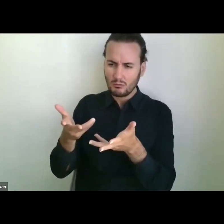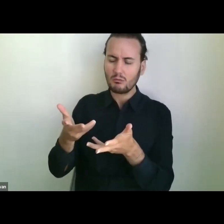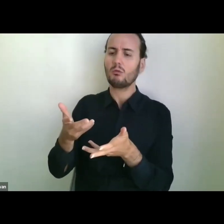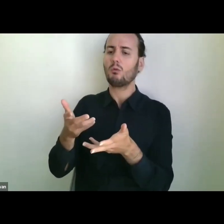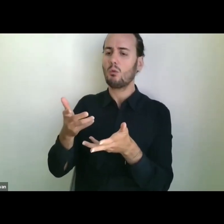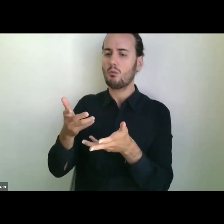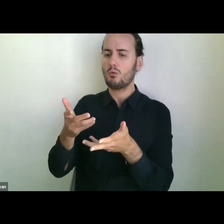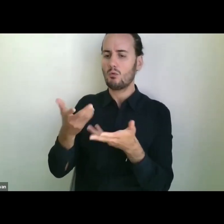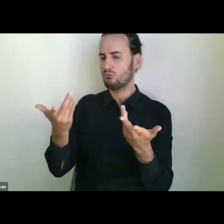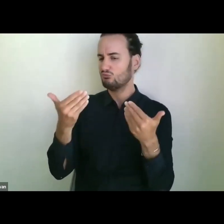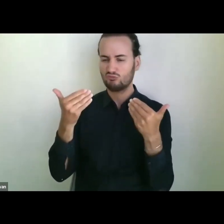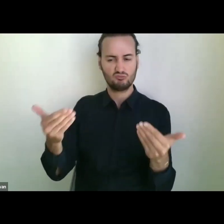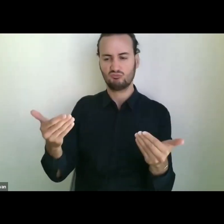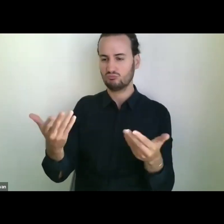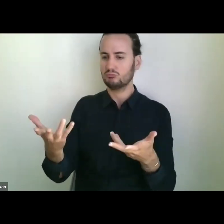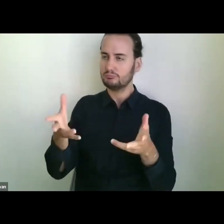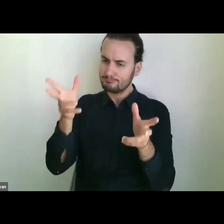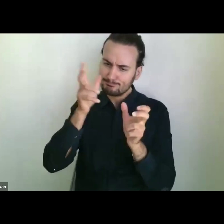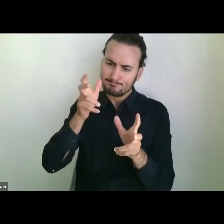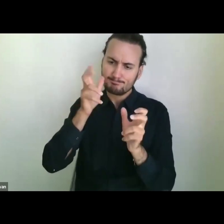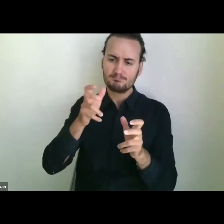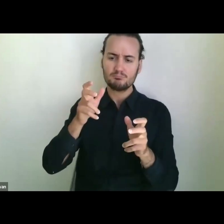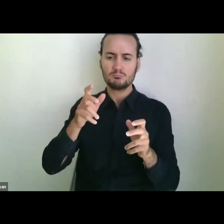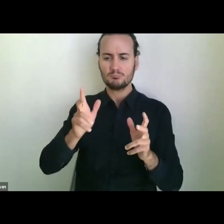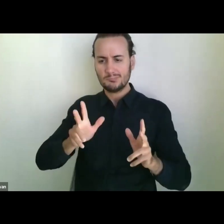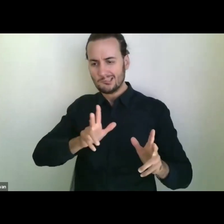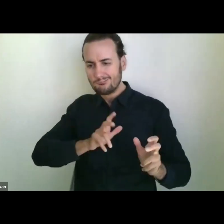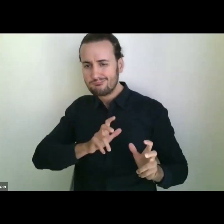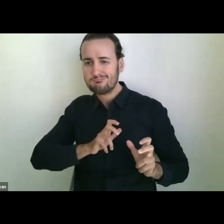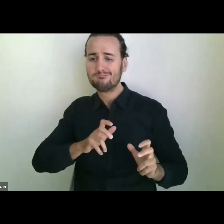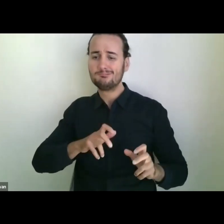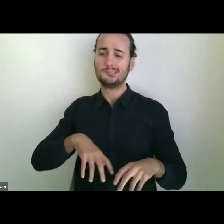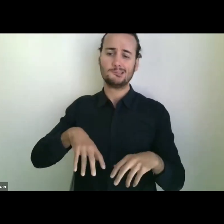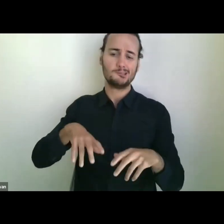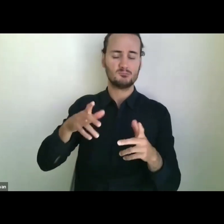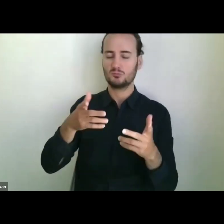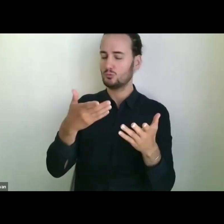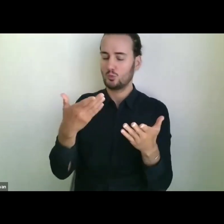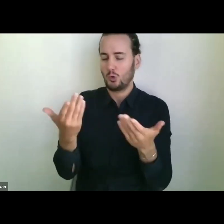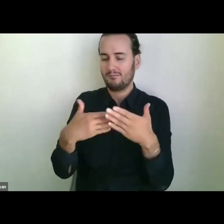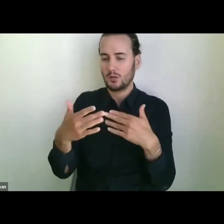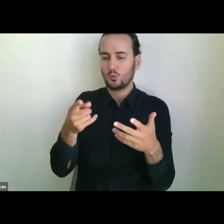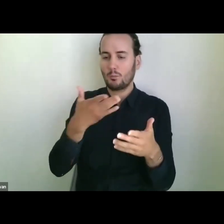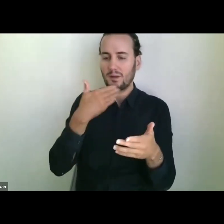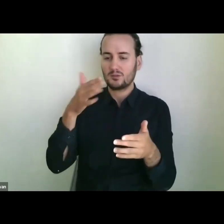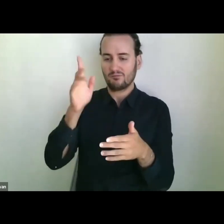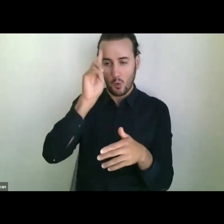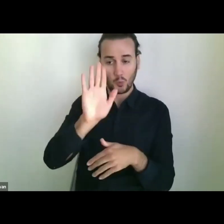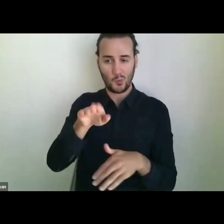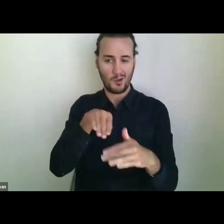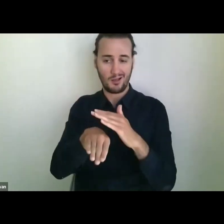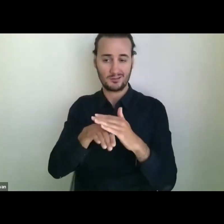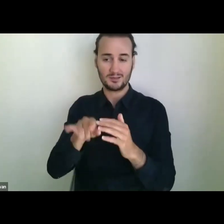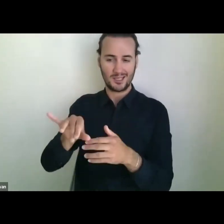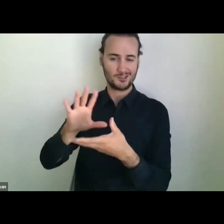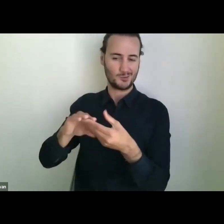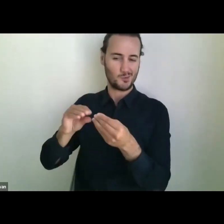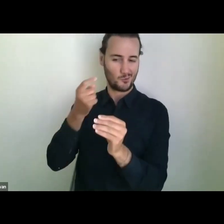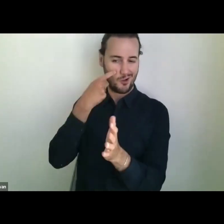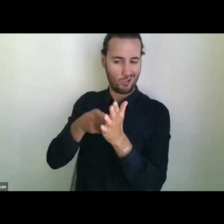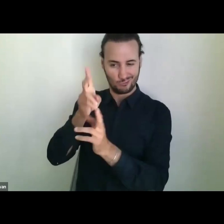that's most accessible to you. And then the last thing I want to note is acknowledgements. This poem